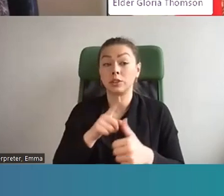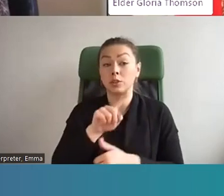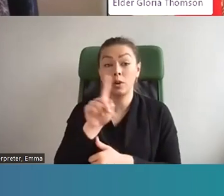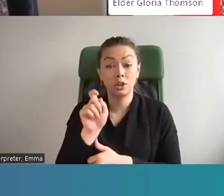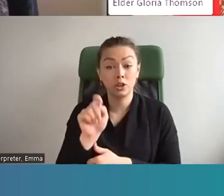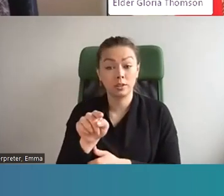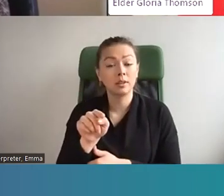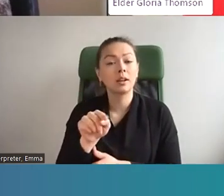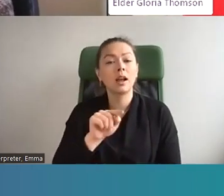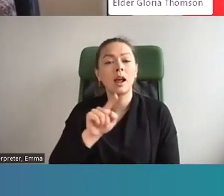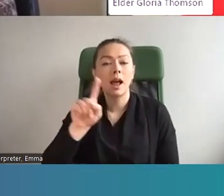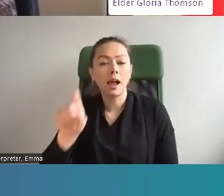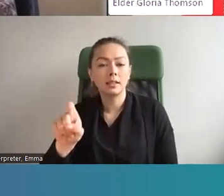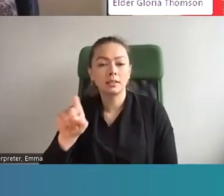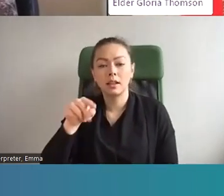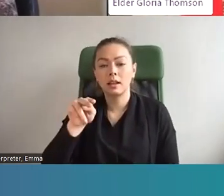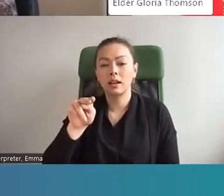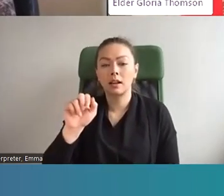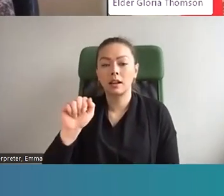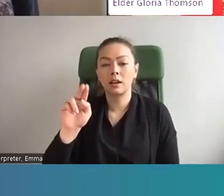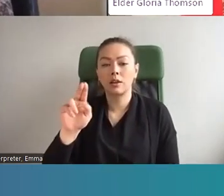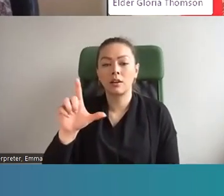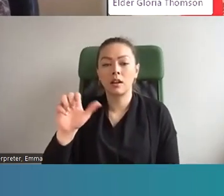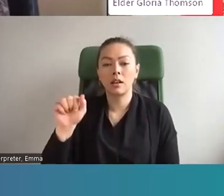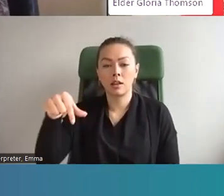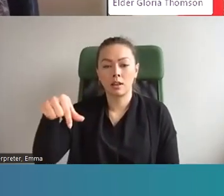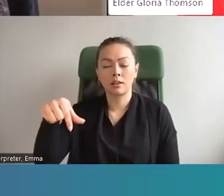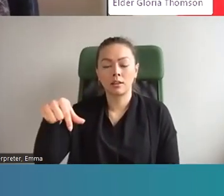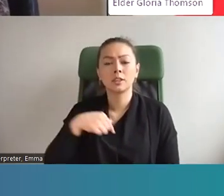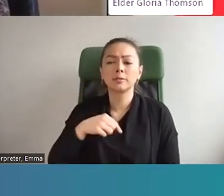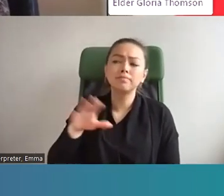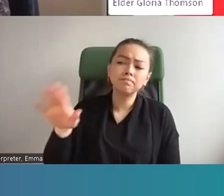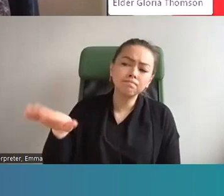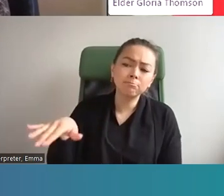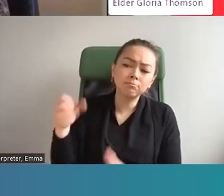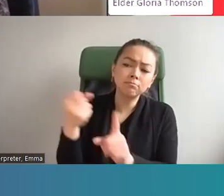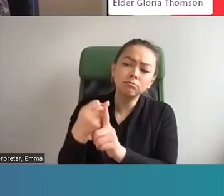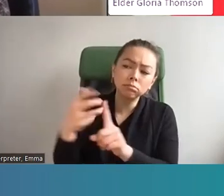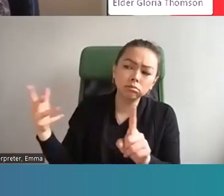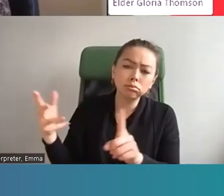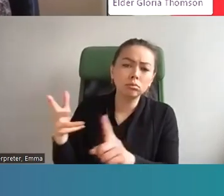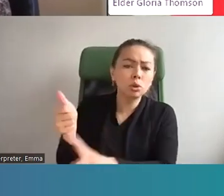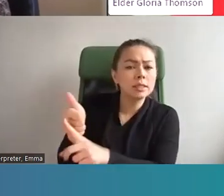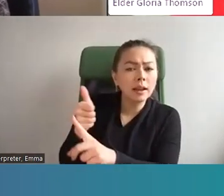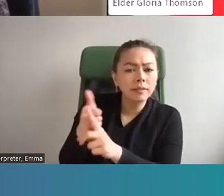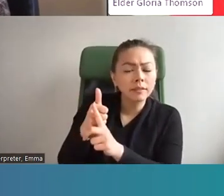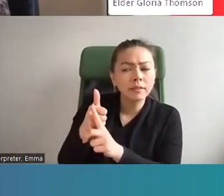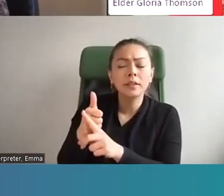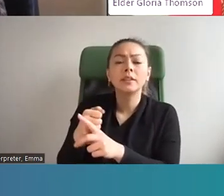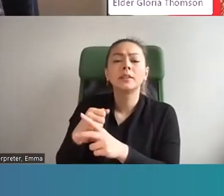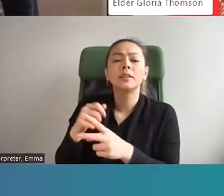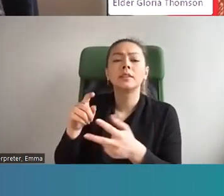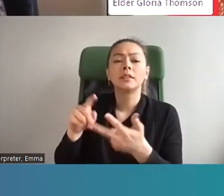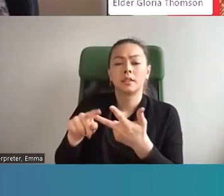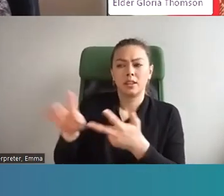is Naulaq is, tell us about yourself and how you came to this role. And then I will ask Gloria